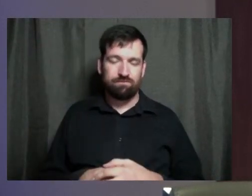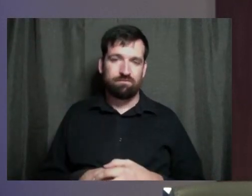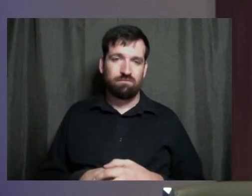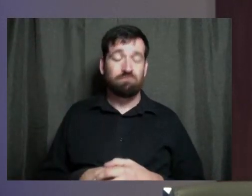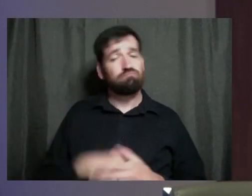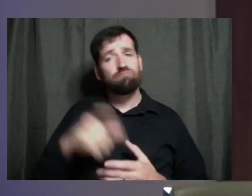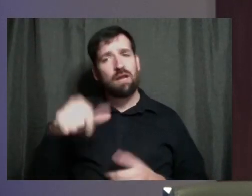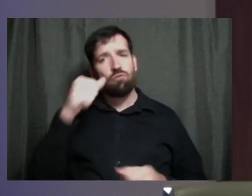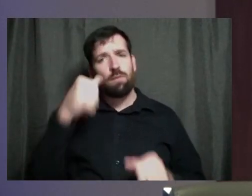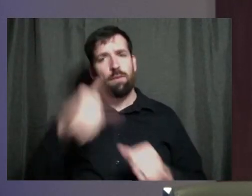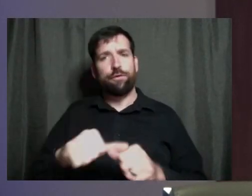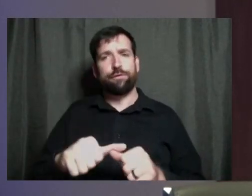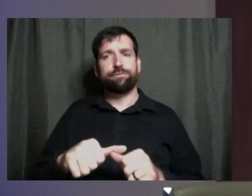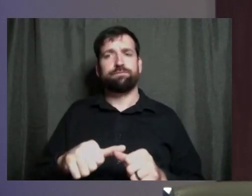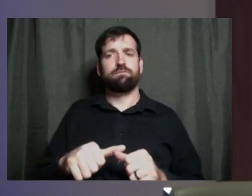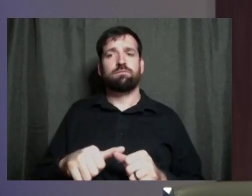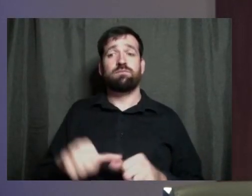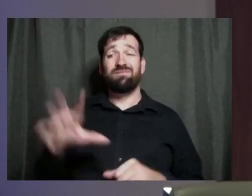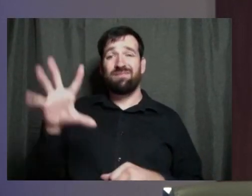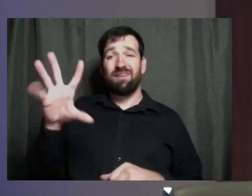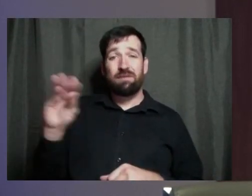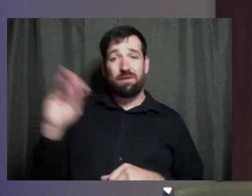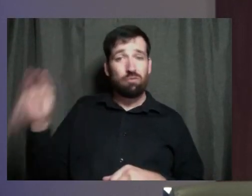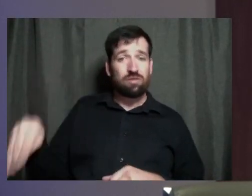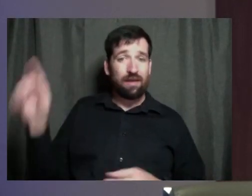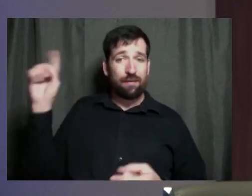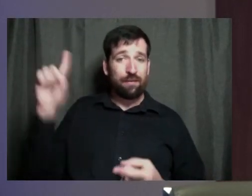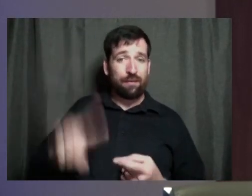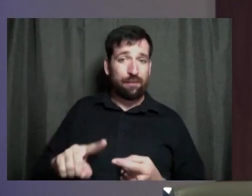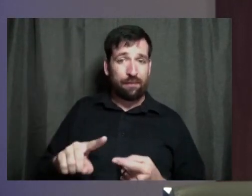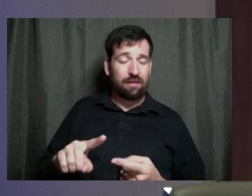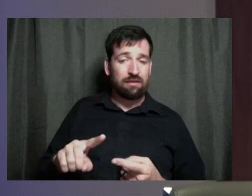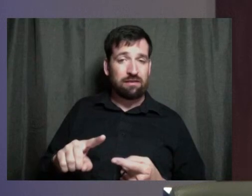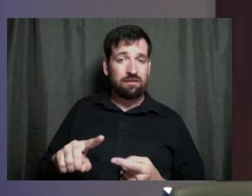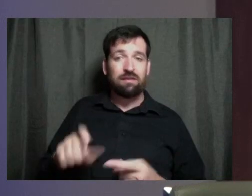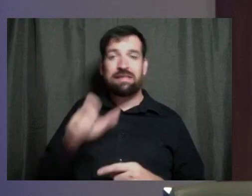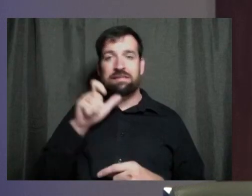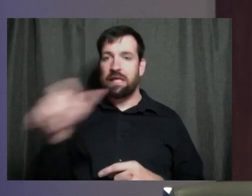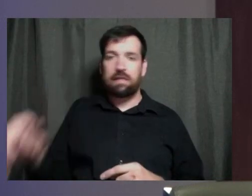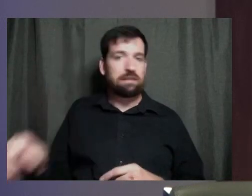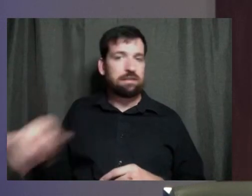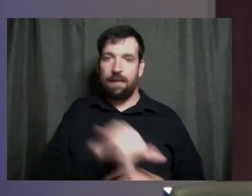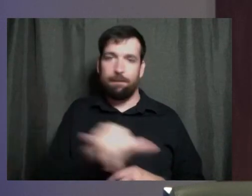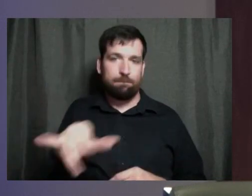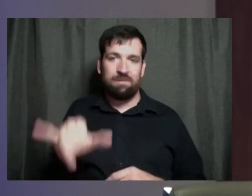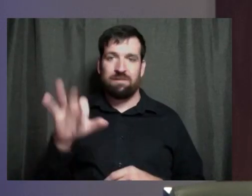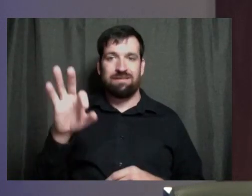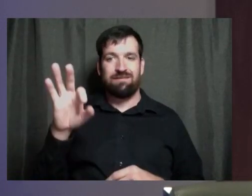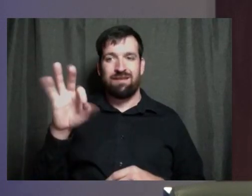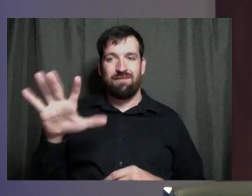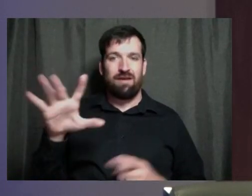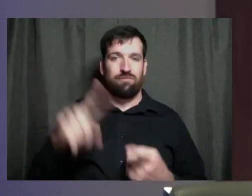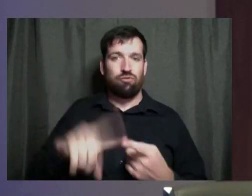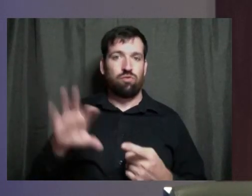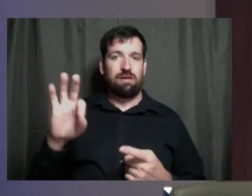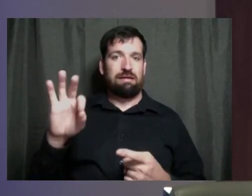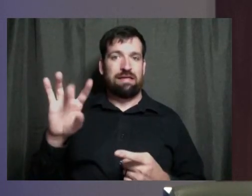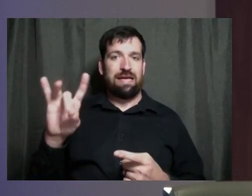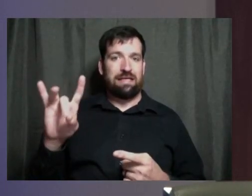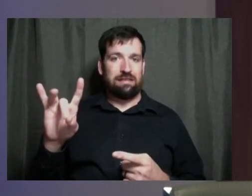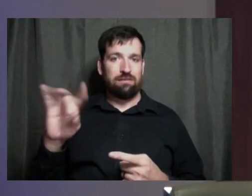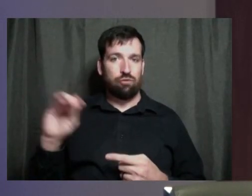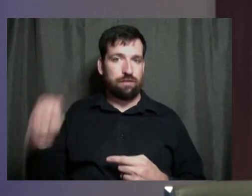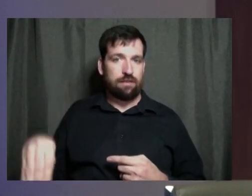remember that a 50% reduction is not the same thing as a 95 to 98% reduction, right? It is still much